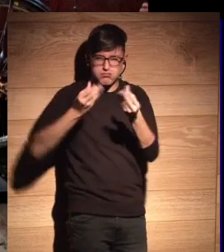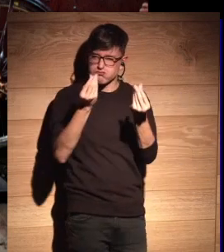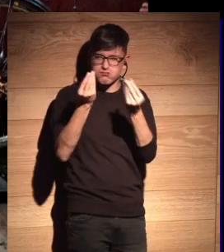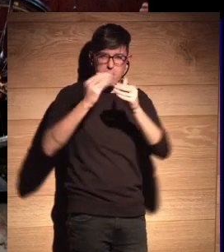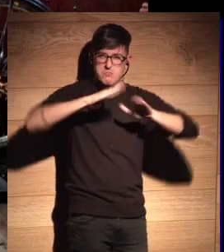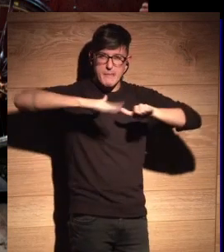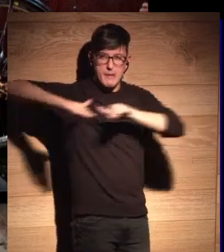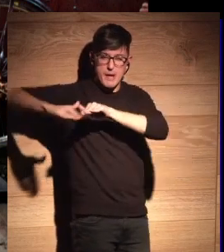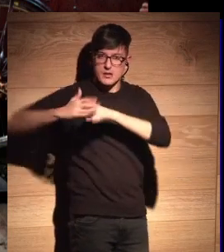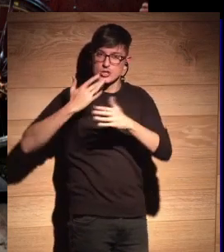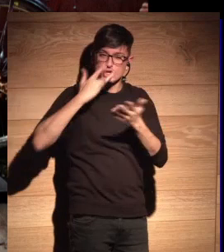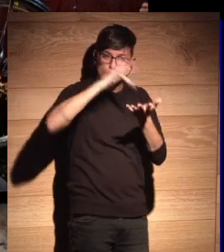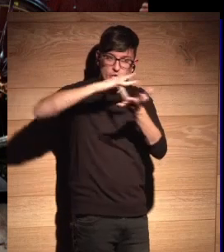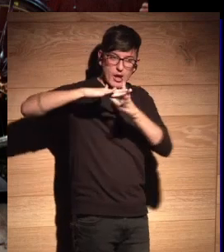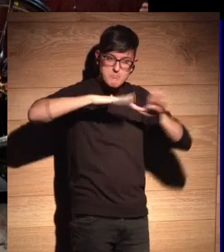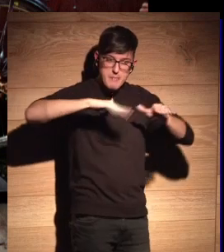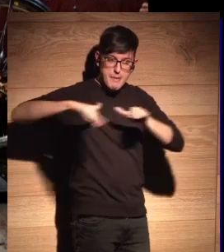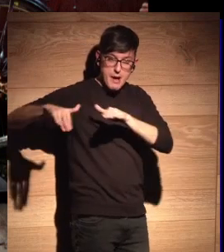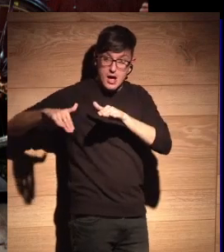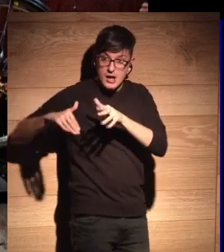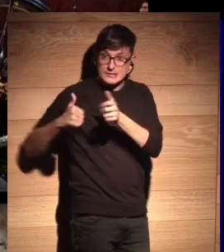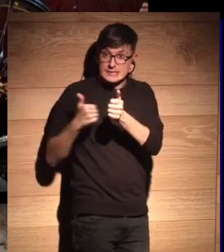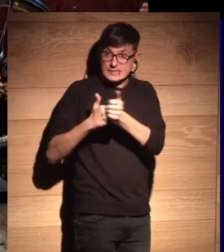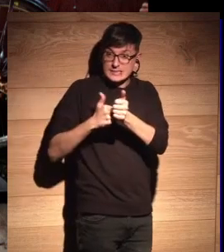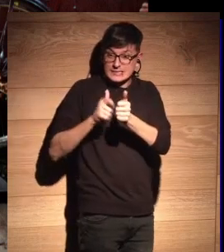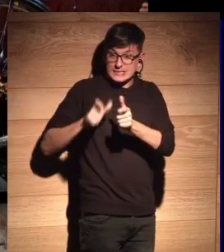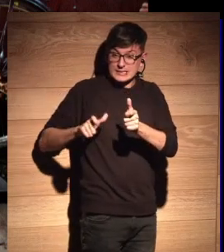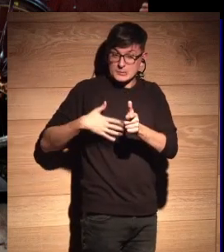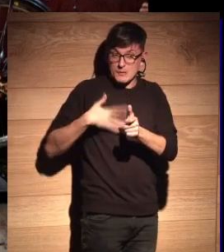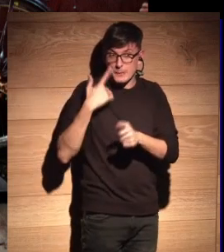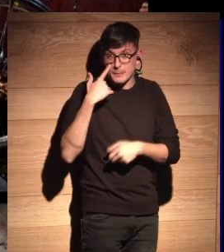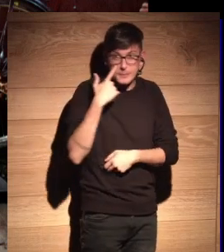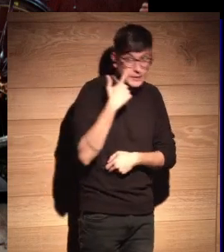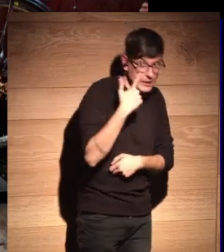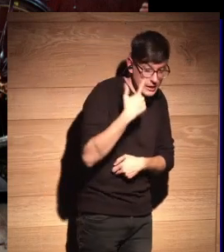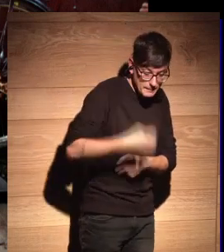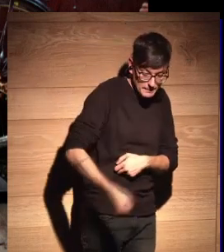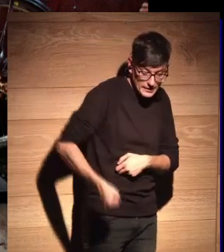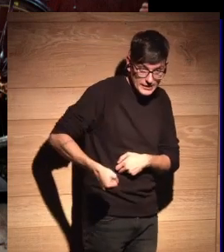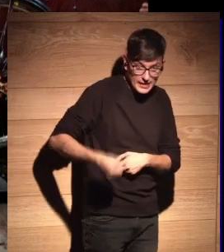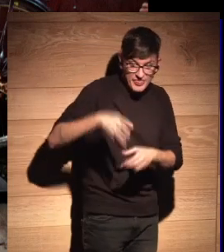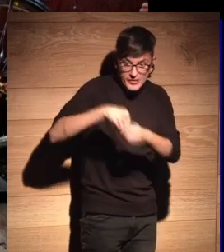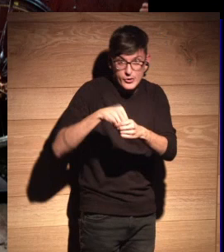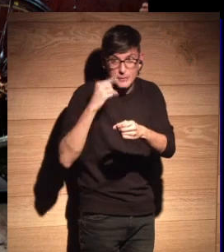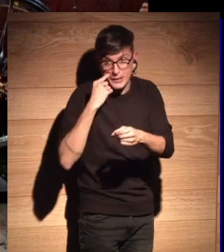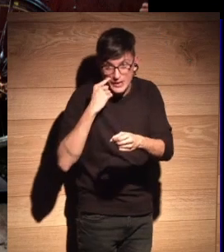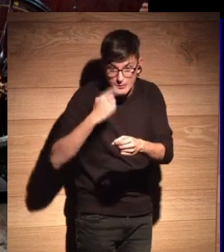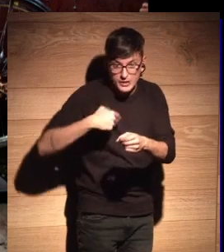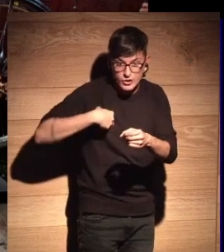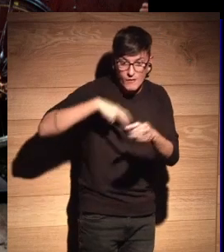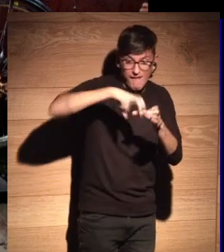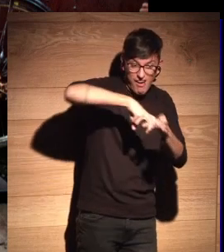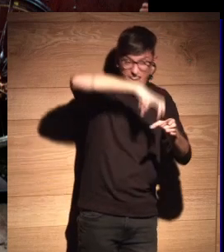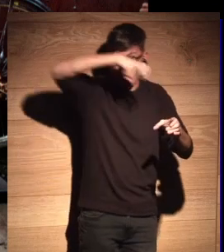stop, my assistant would watch my luggage inside, and I would jump out and photograph while we were